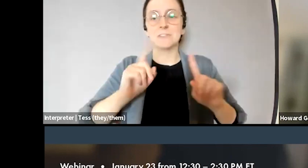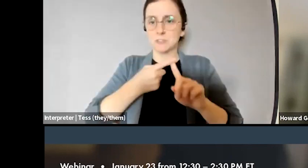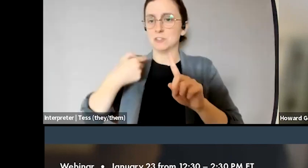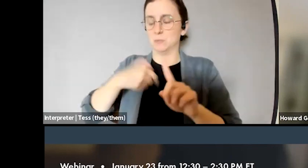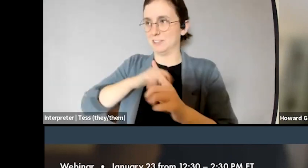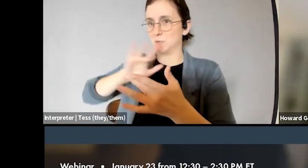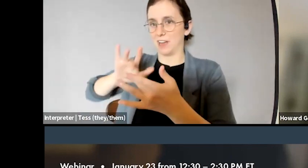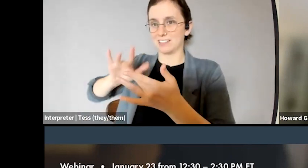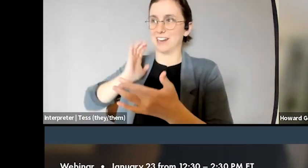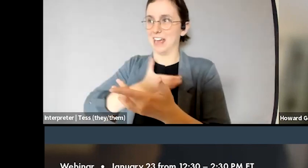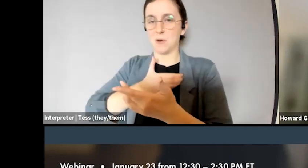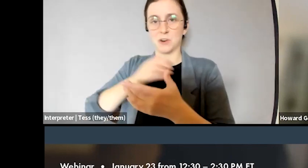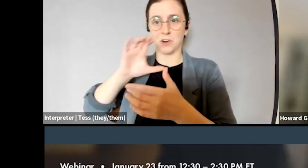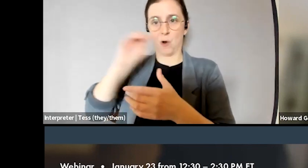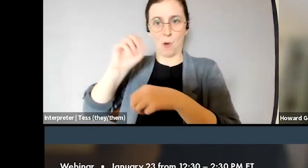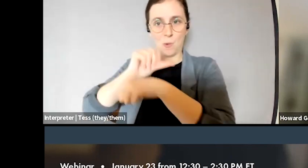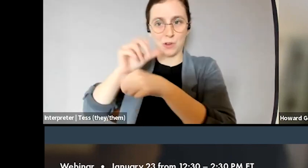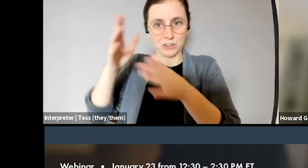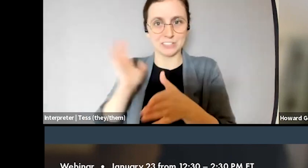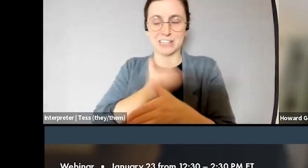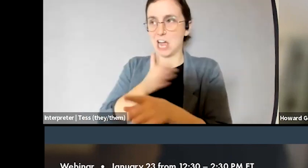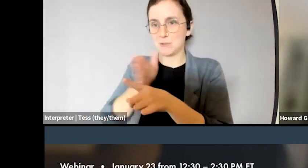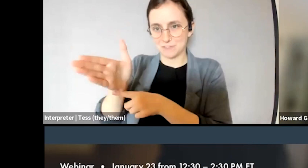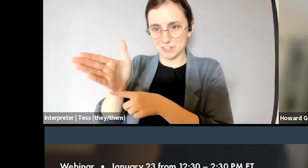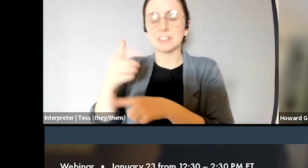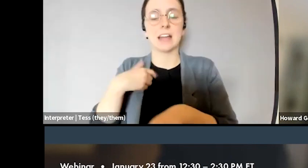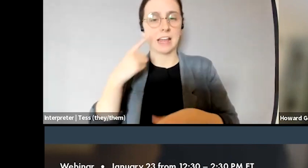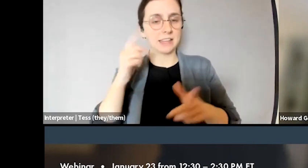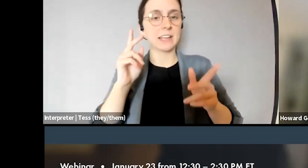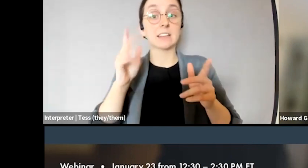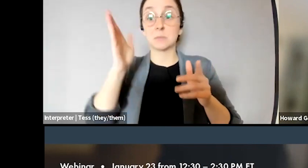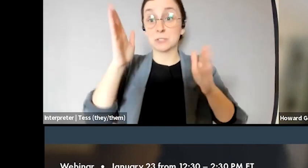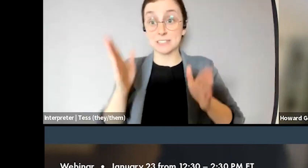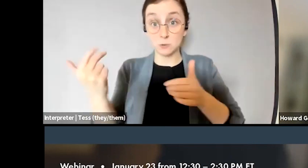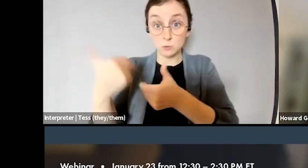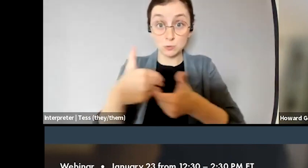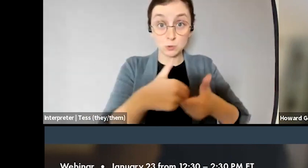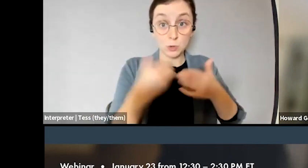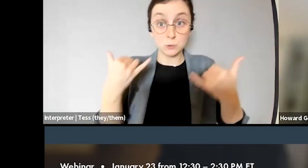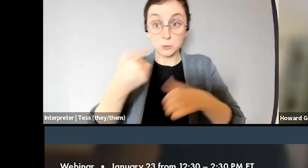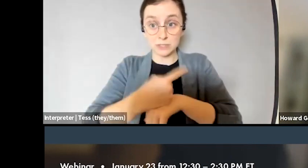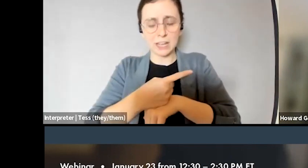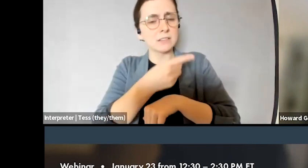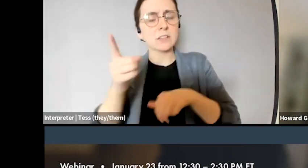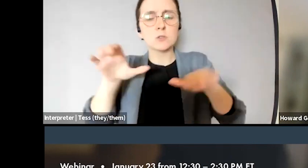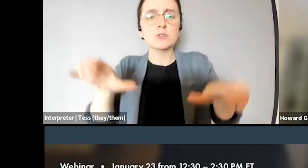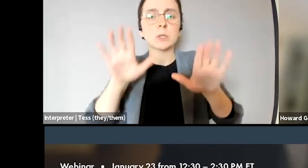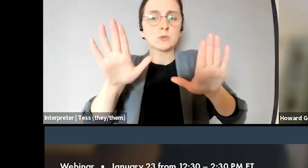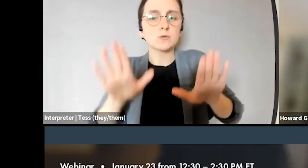are represented here among the presenters are doing a really fine job, but more work is clearly